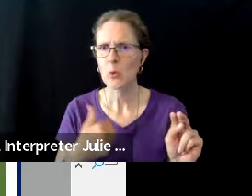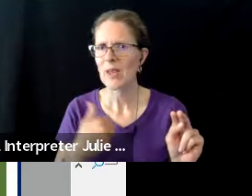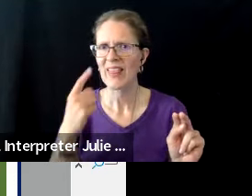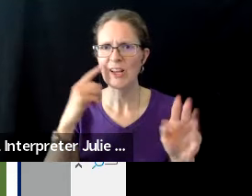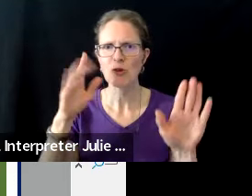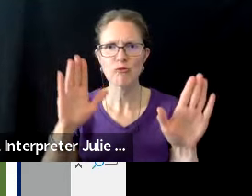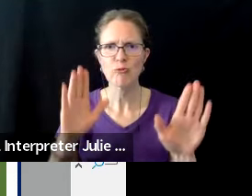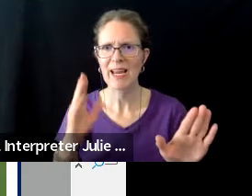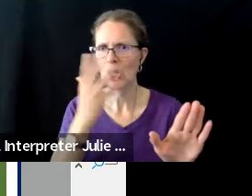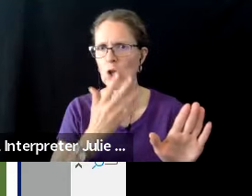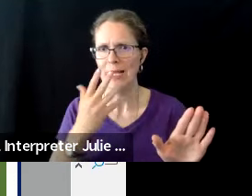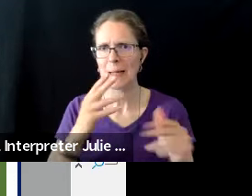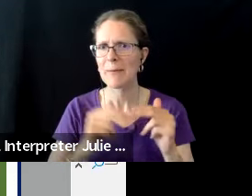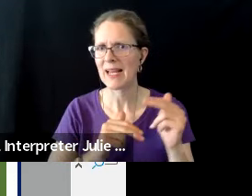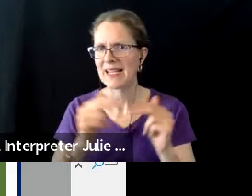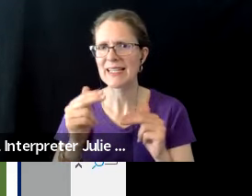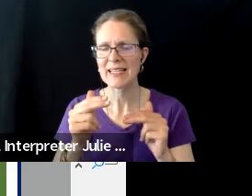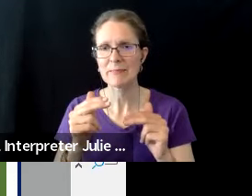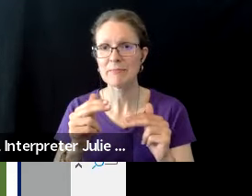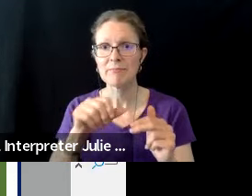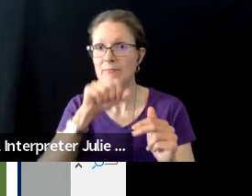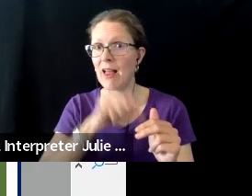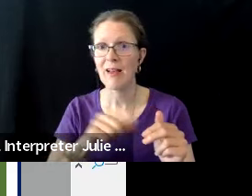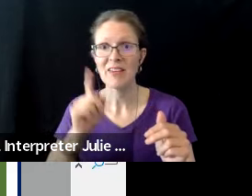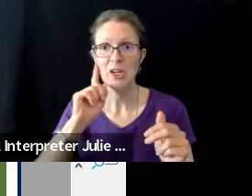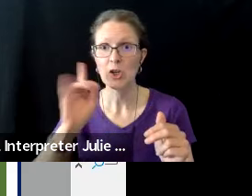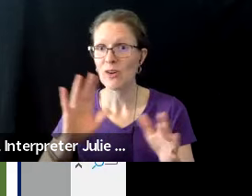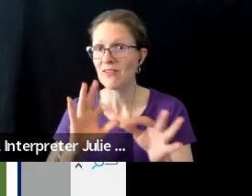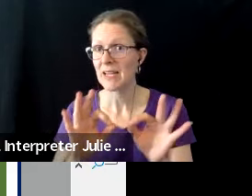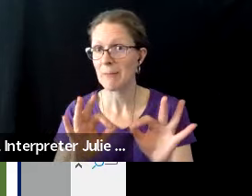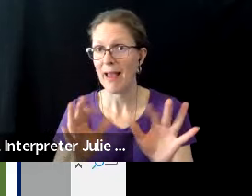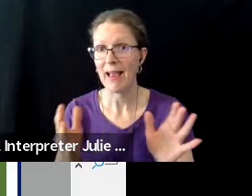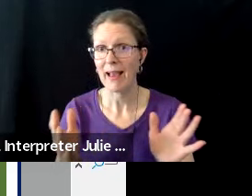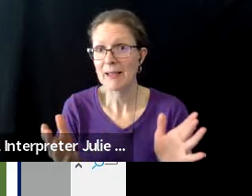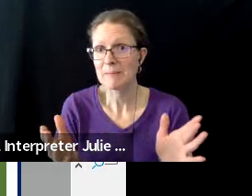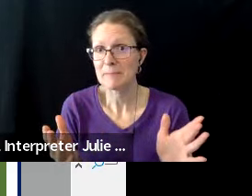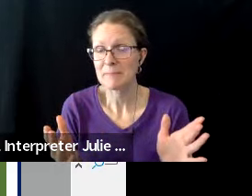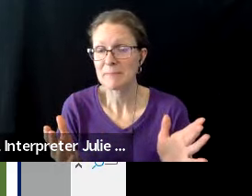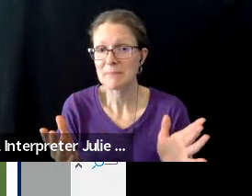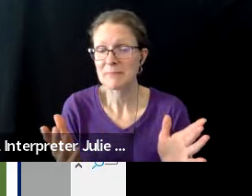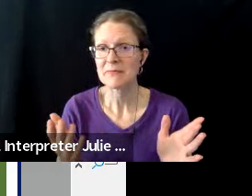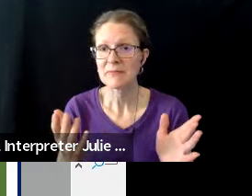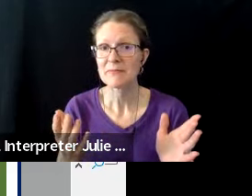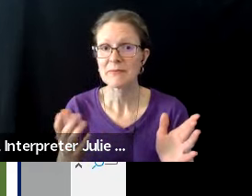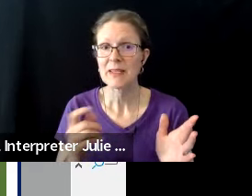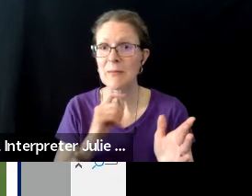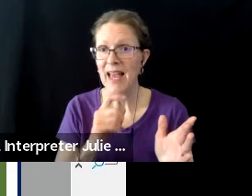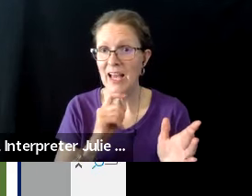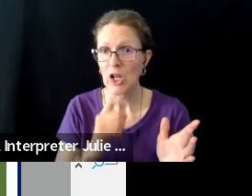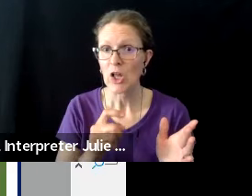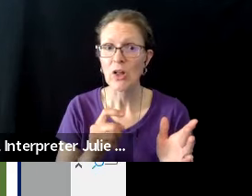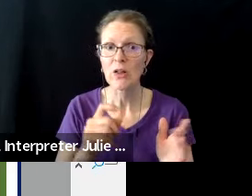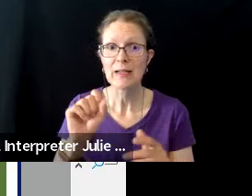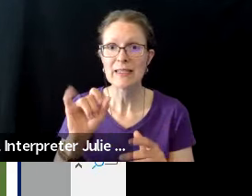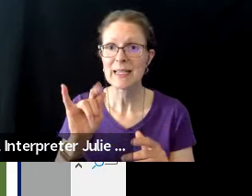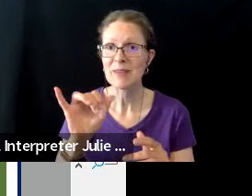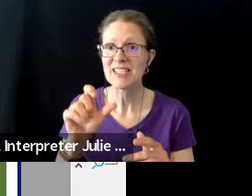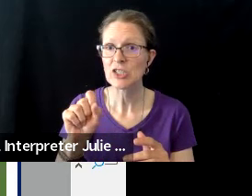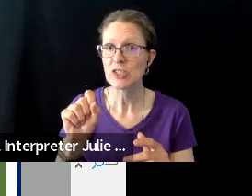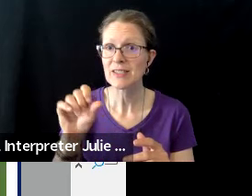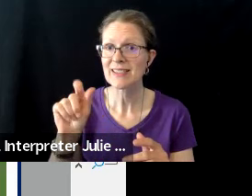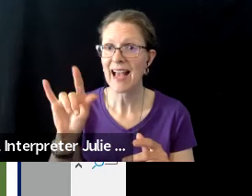looking building. But you know, we'd love to hear feedback from folks. I think again, it's metal panel, cementitious siding,